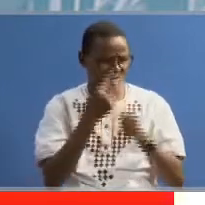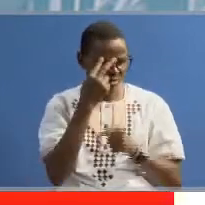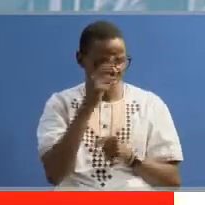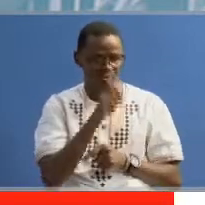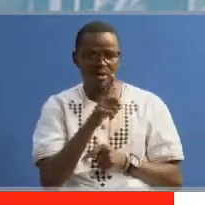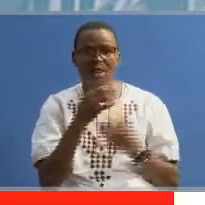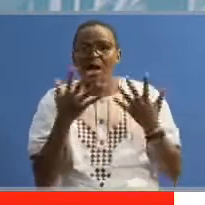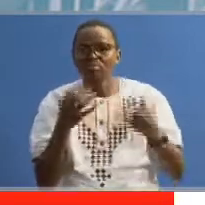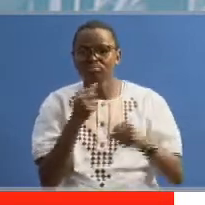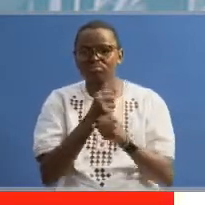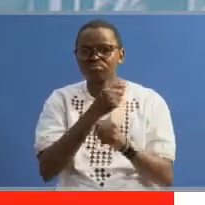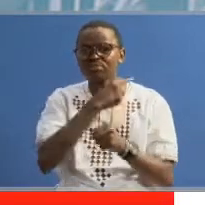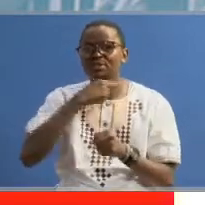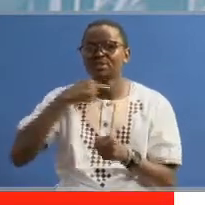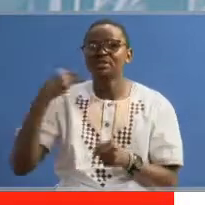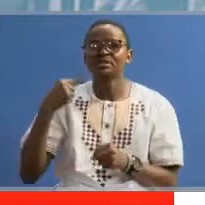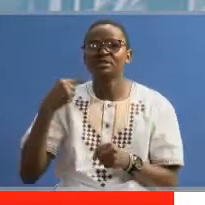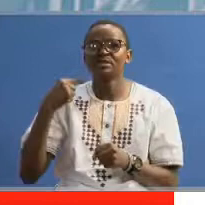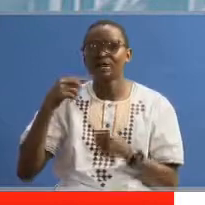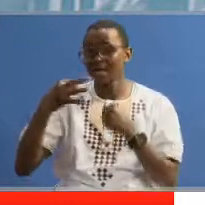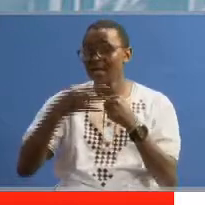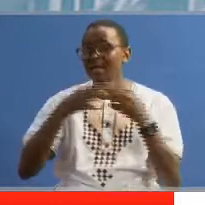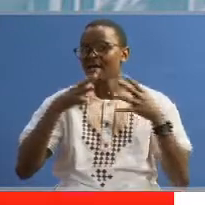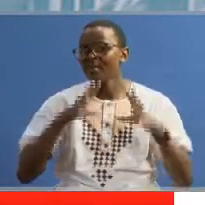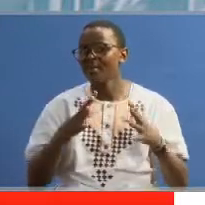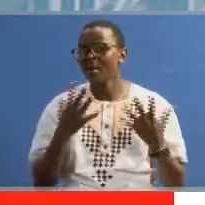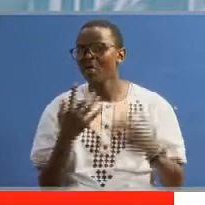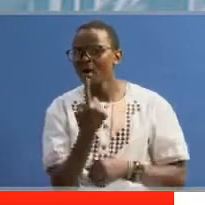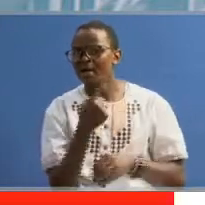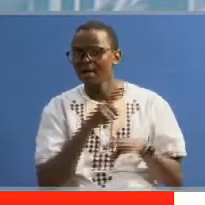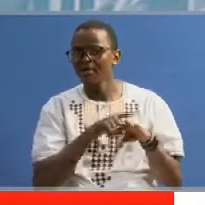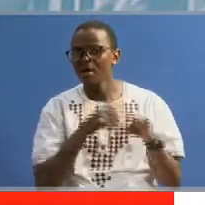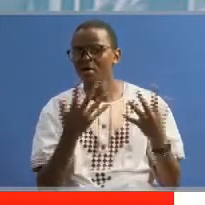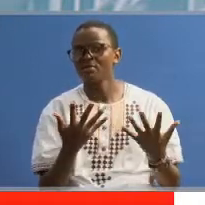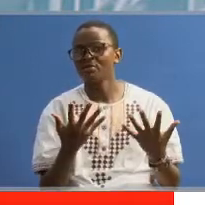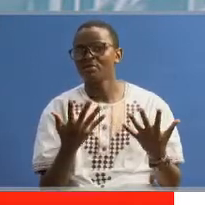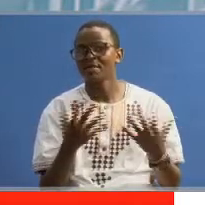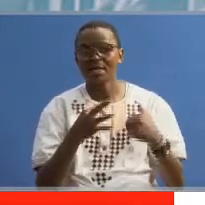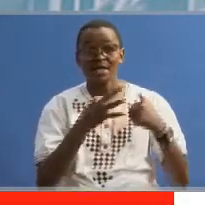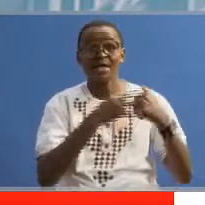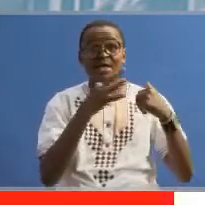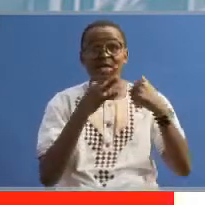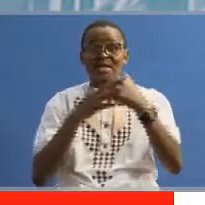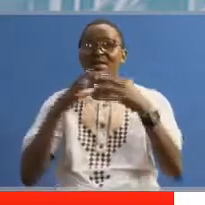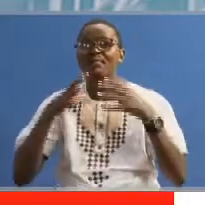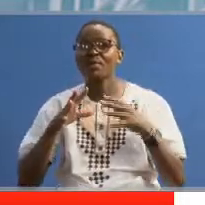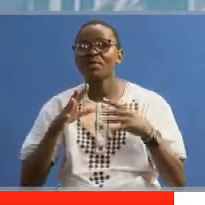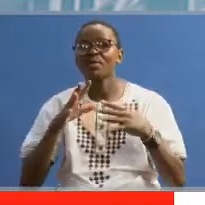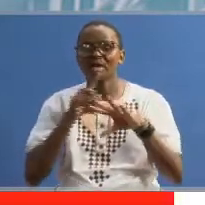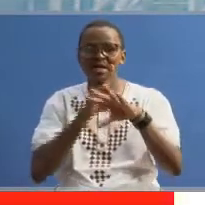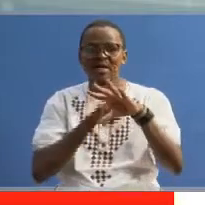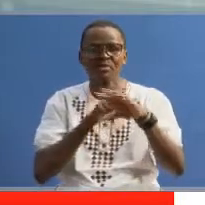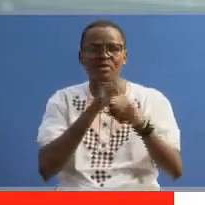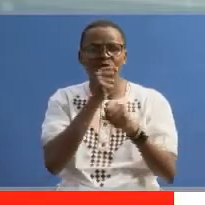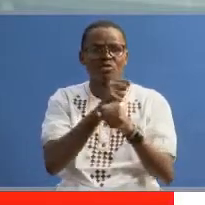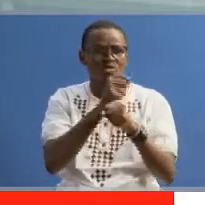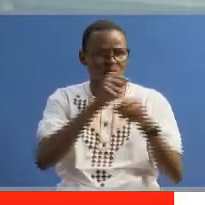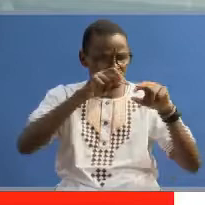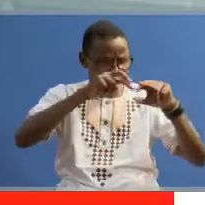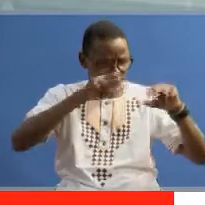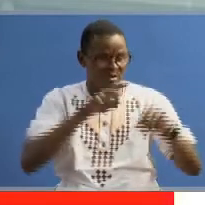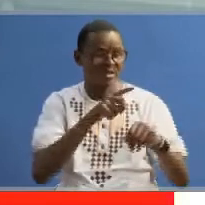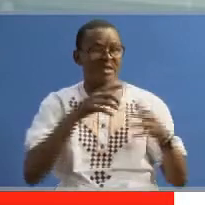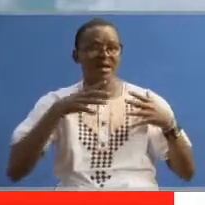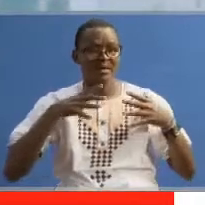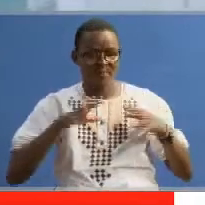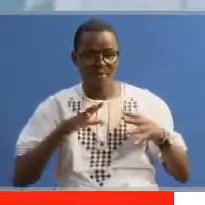this, how do you kill 8 people at once? Eight people. And when you do postmortems, you find that these